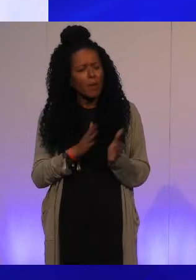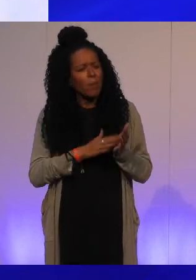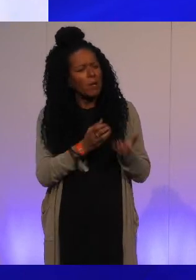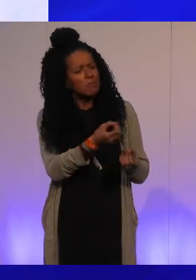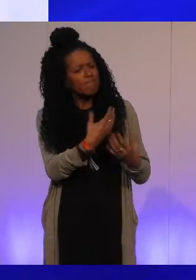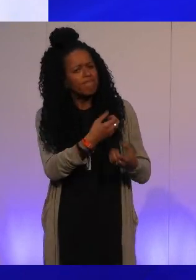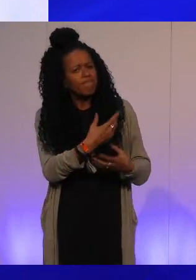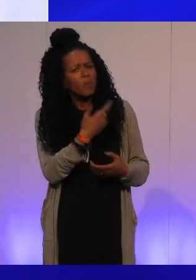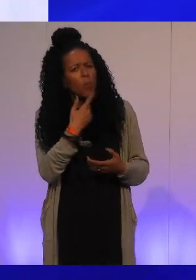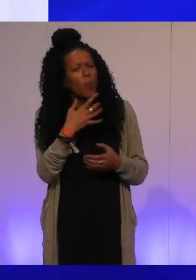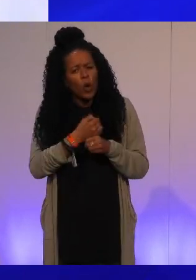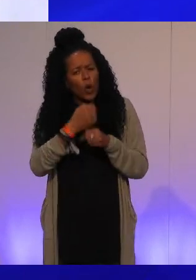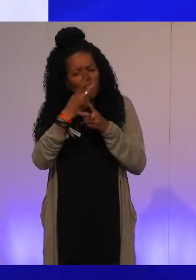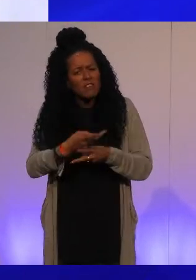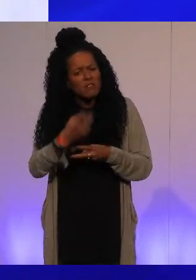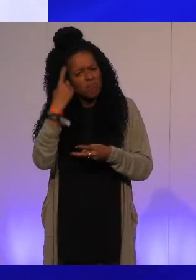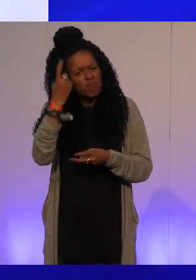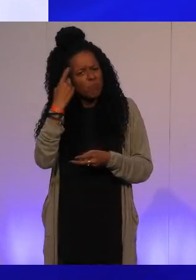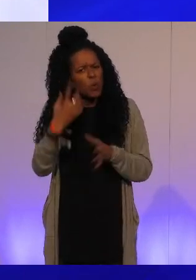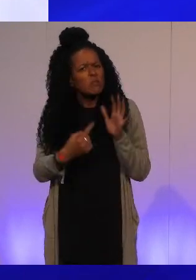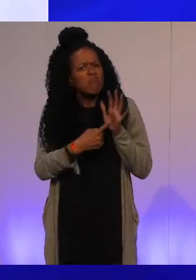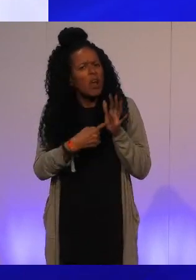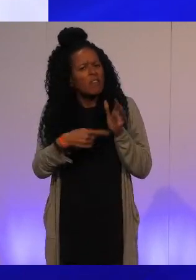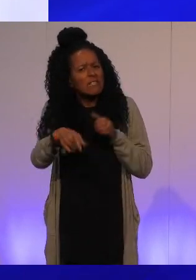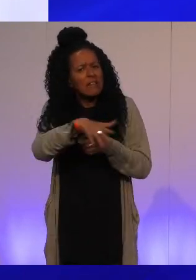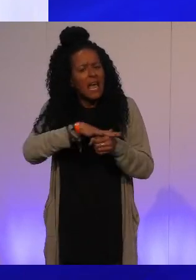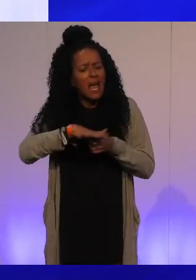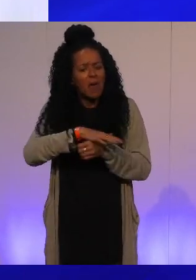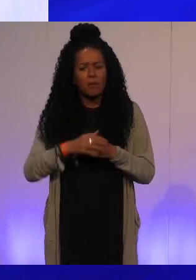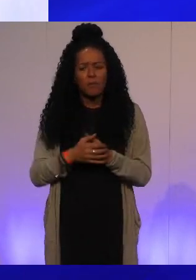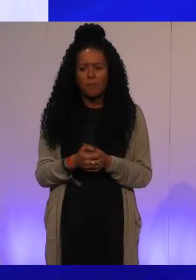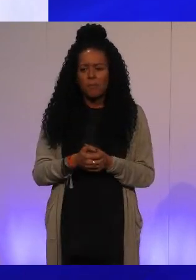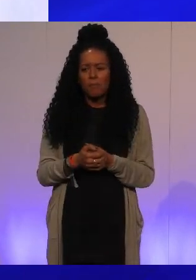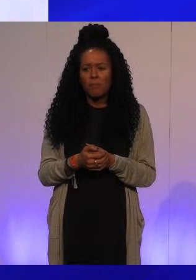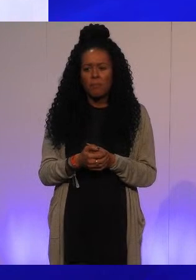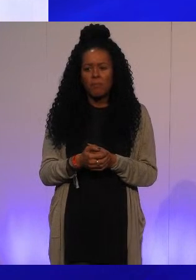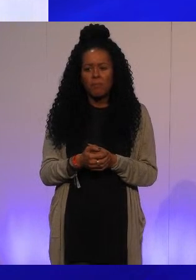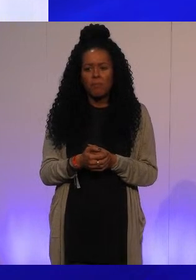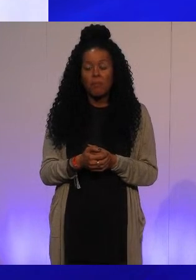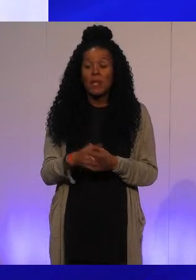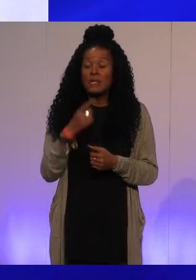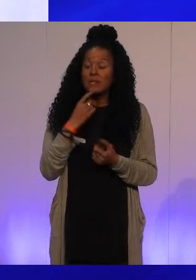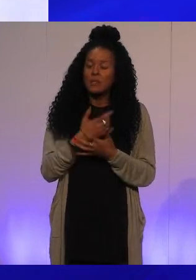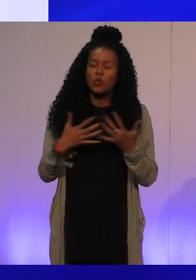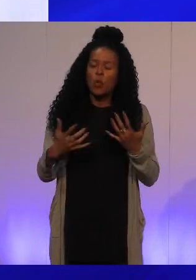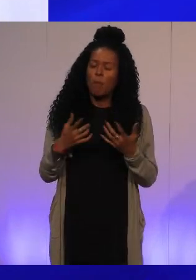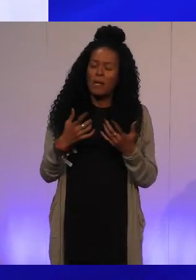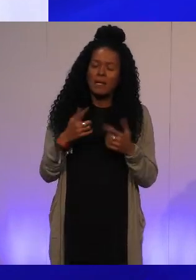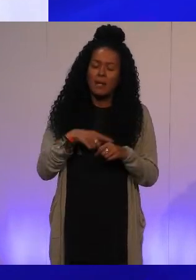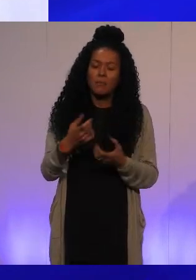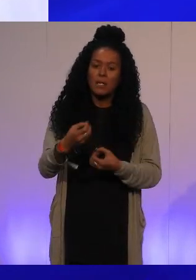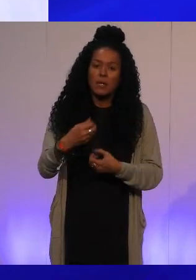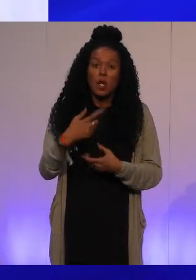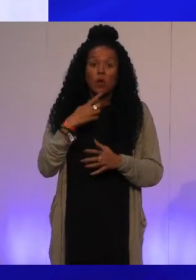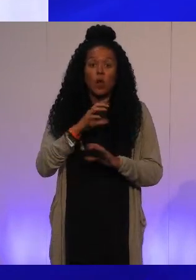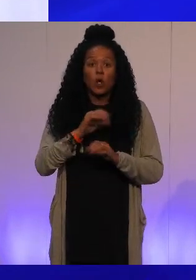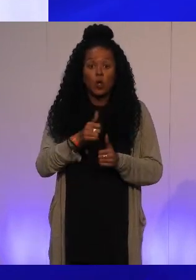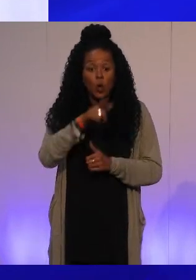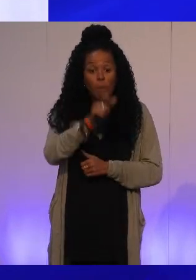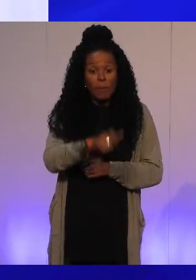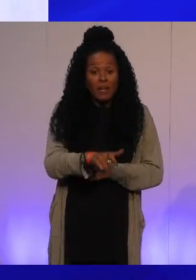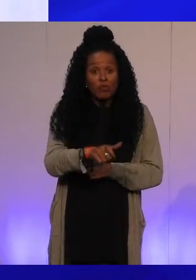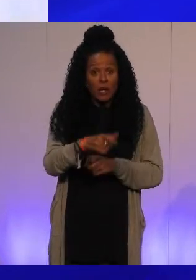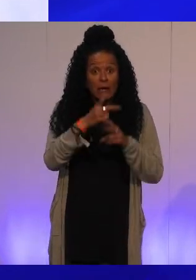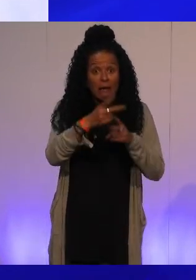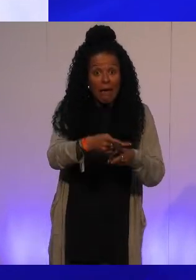Governor's thoughts in terms of priorities in that area. Yeah, I can't count the number of times it's been said that good patient care can't be delivered unless